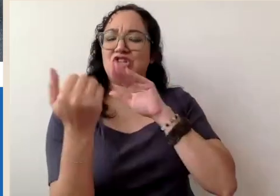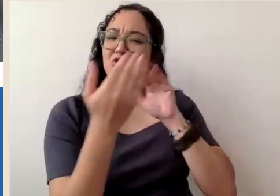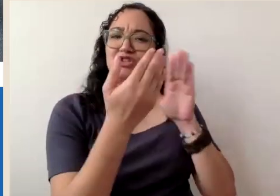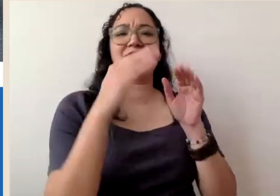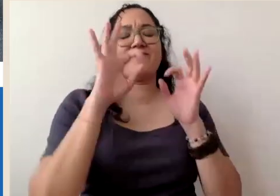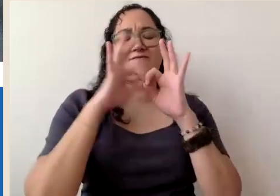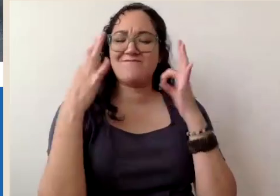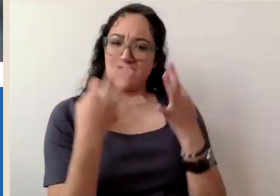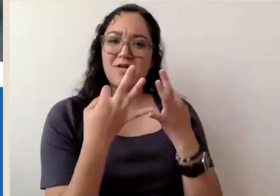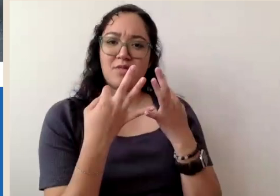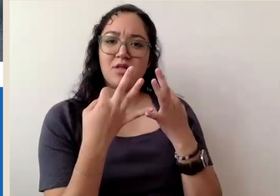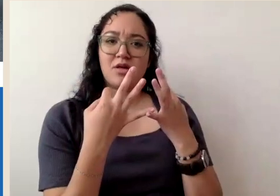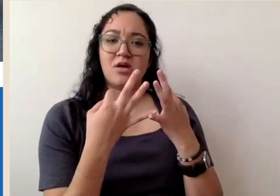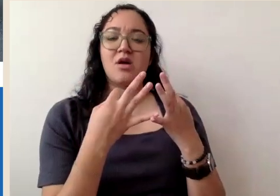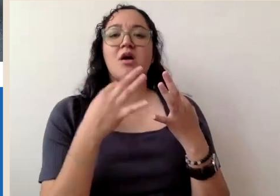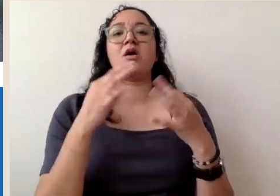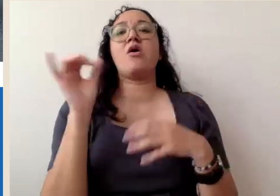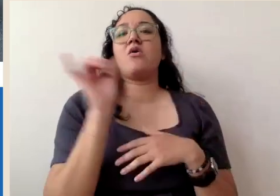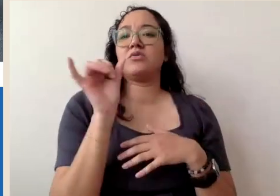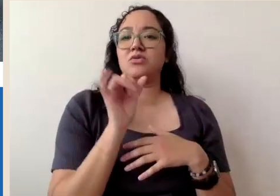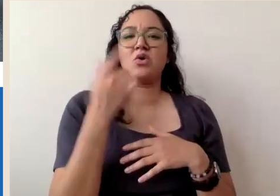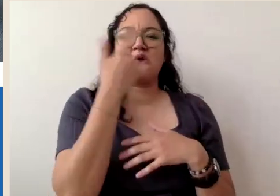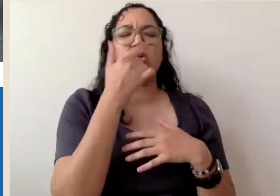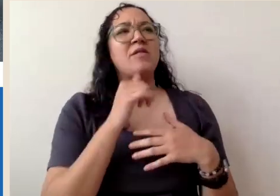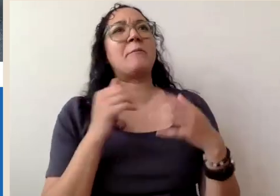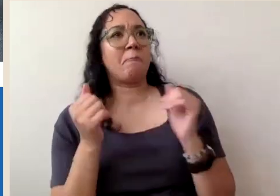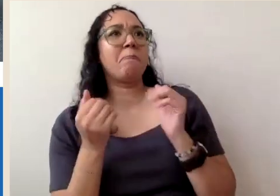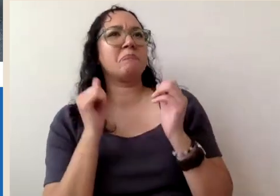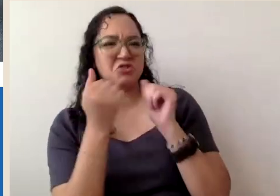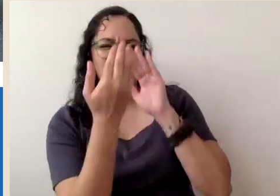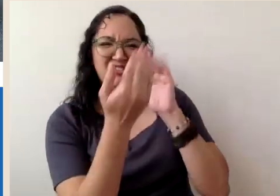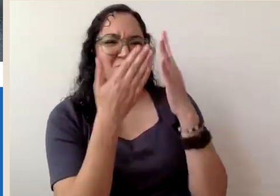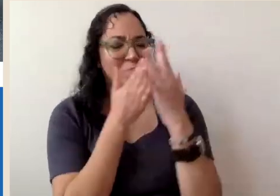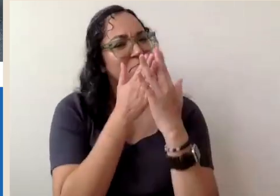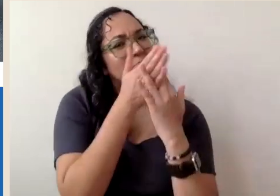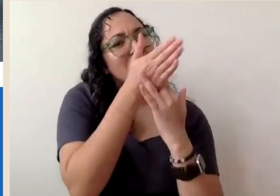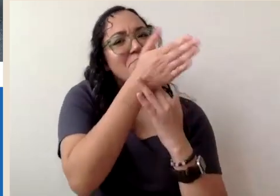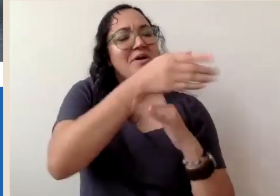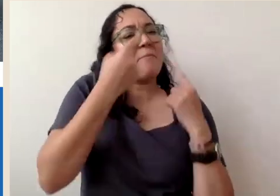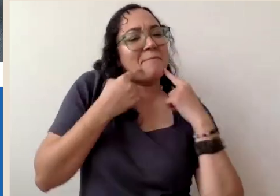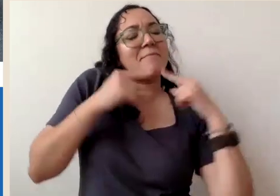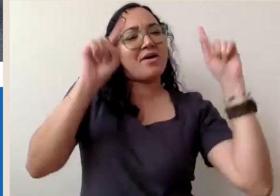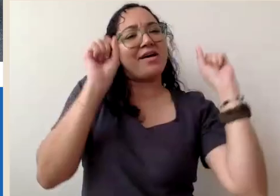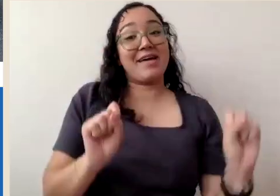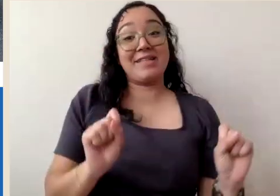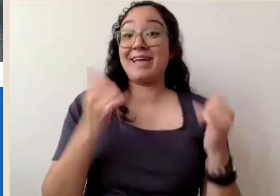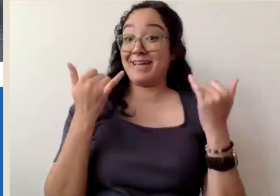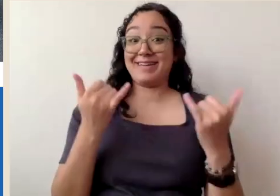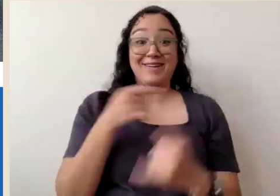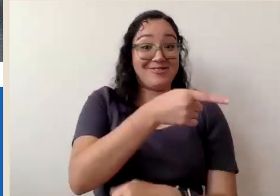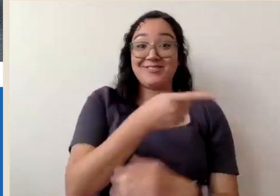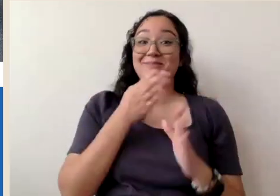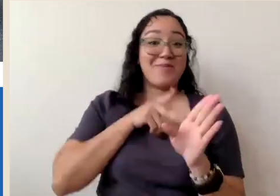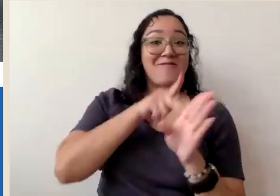her family and that she sees this as a way of moving through those challenges and be successful. And now Yesenia is a